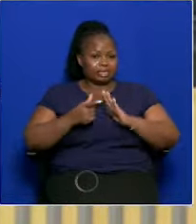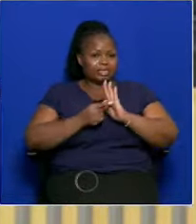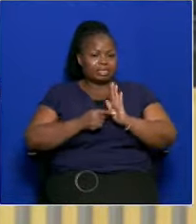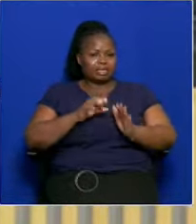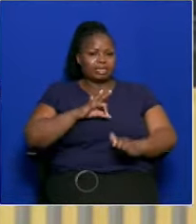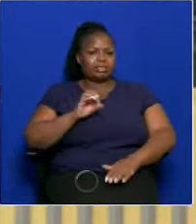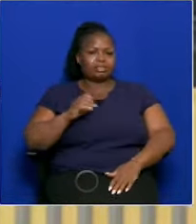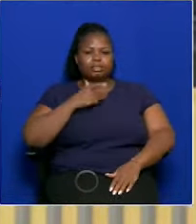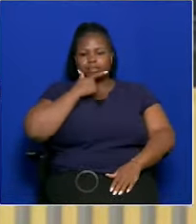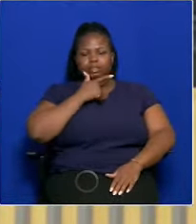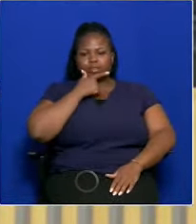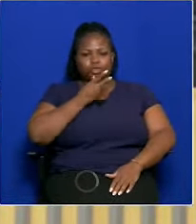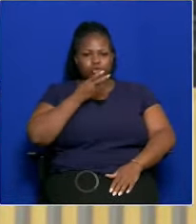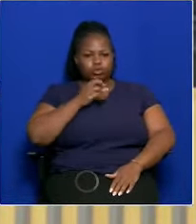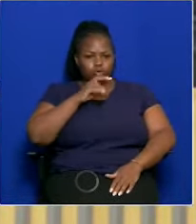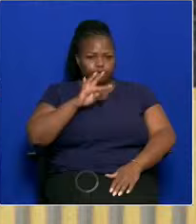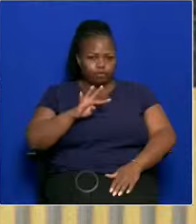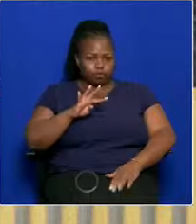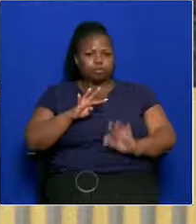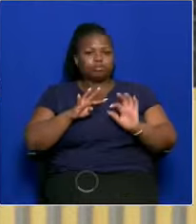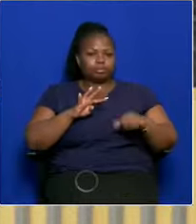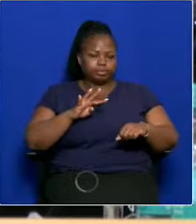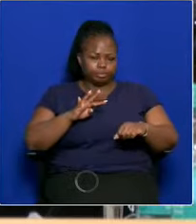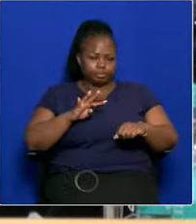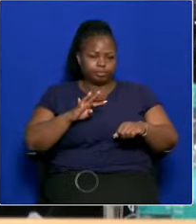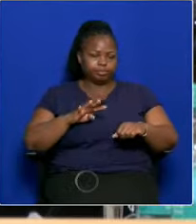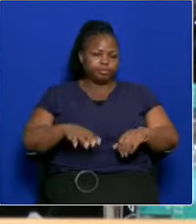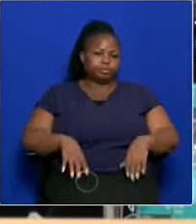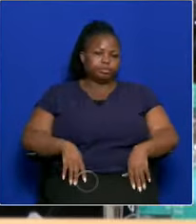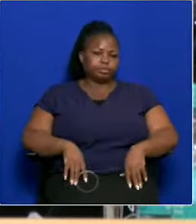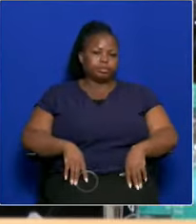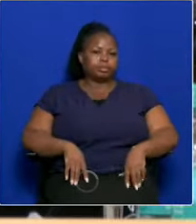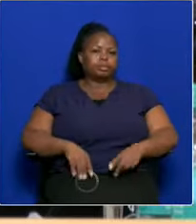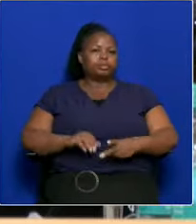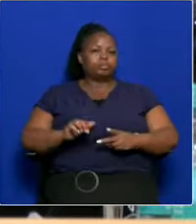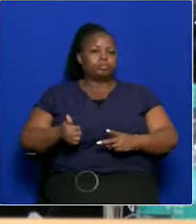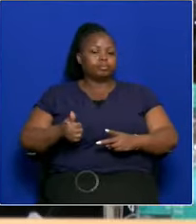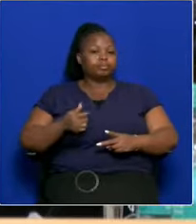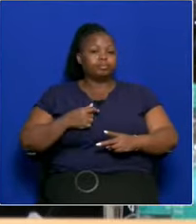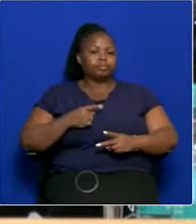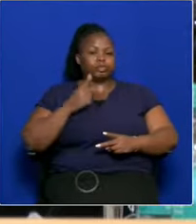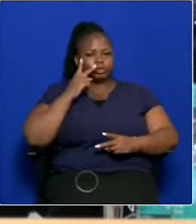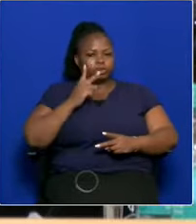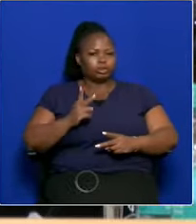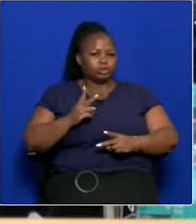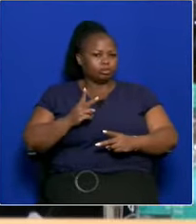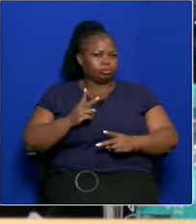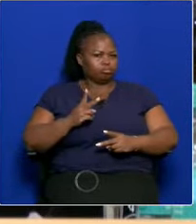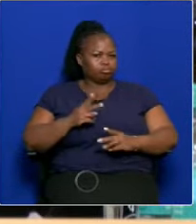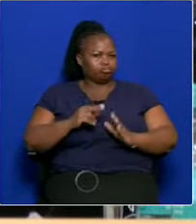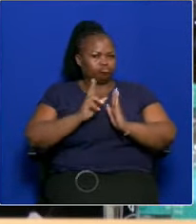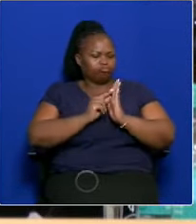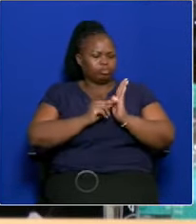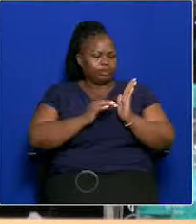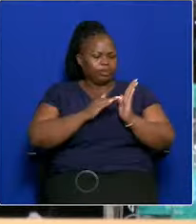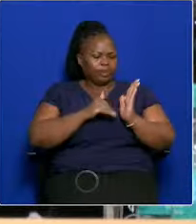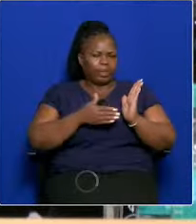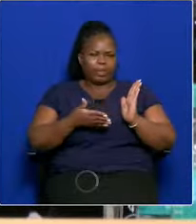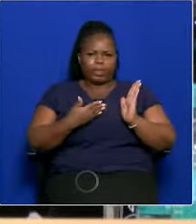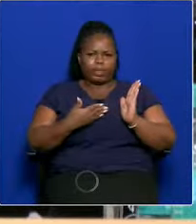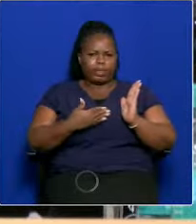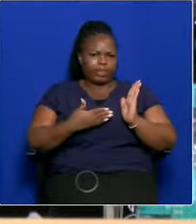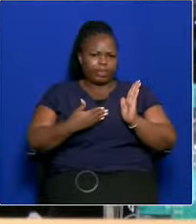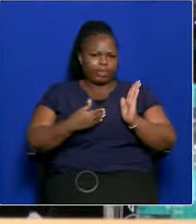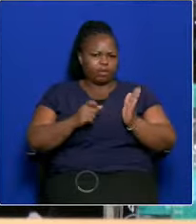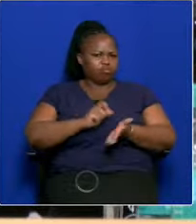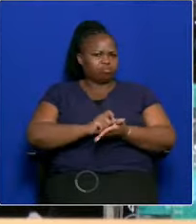2024. Yes. And you'll see, General, you don't record that in your statement. All you say